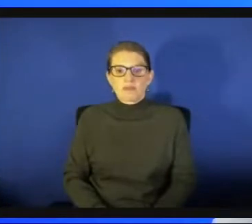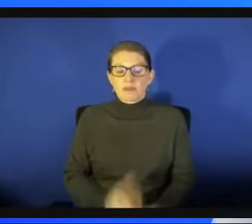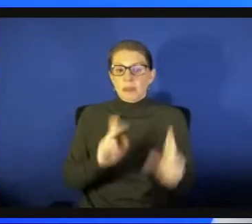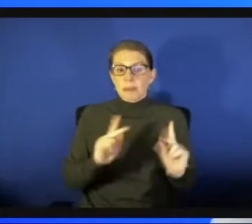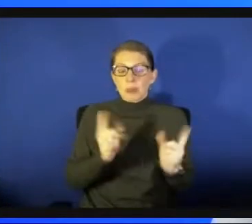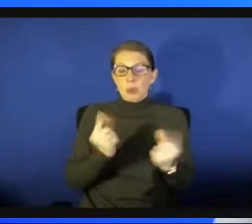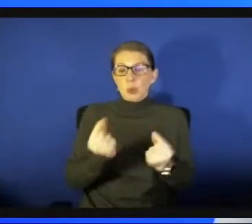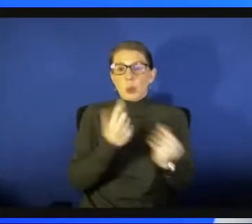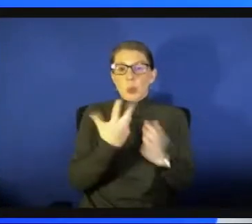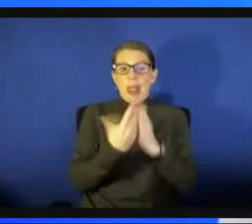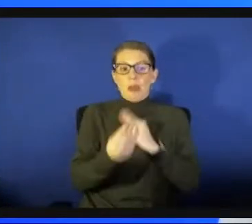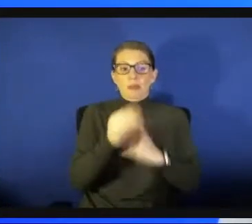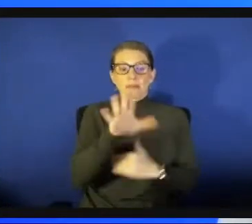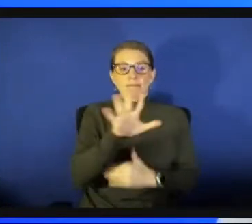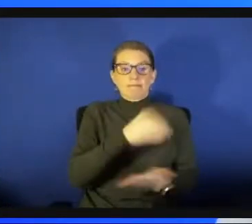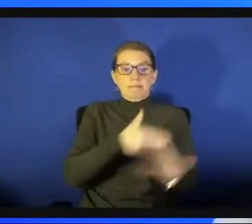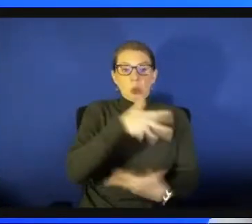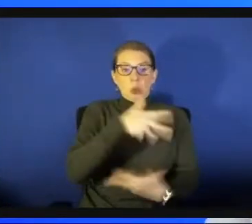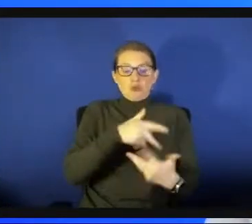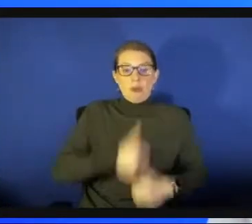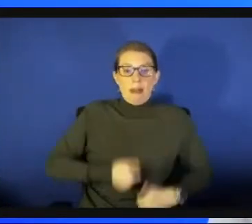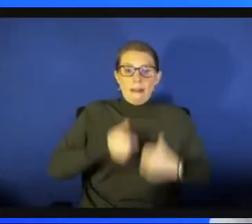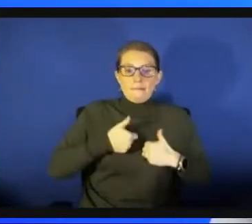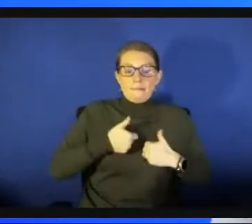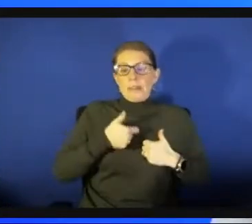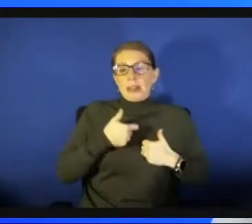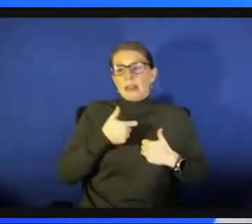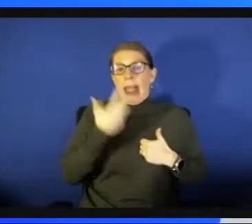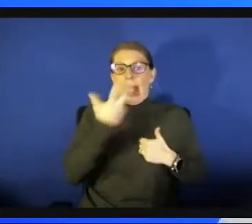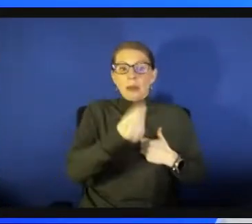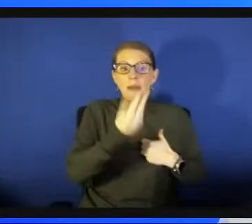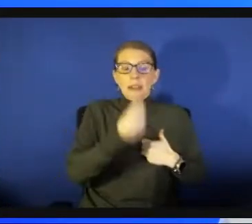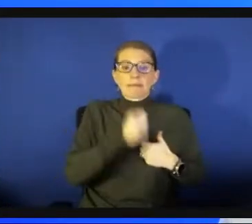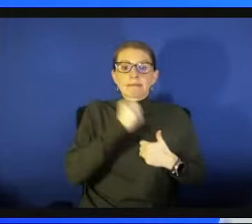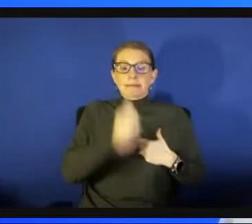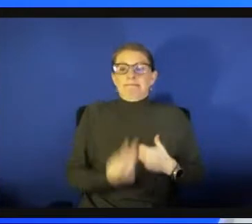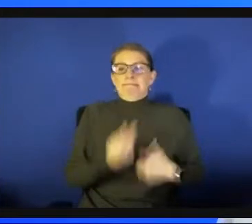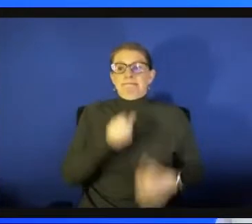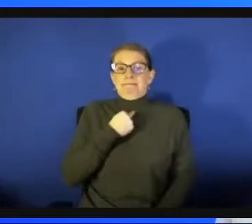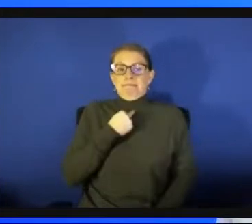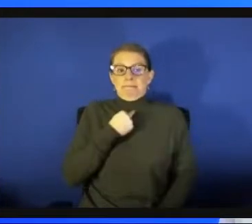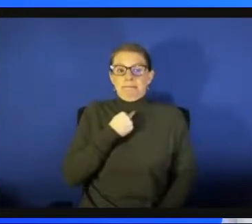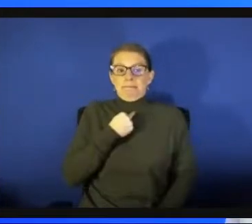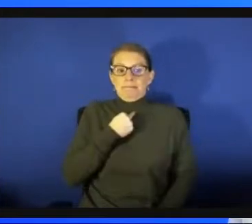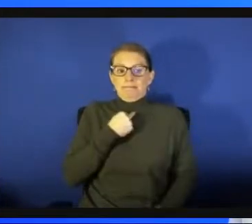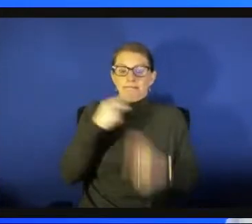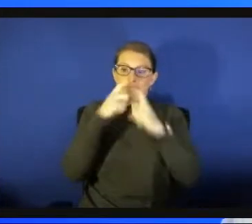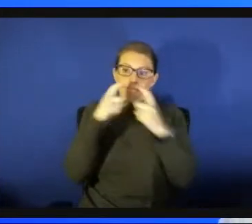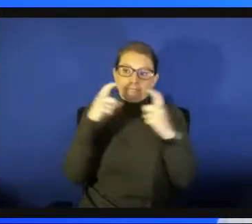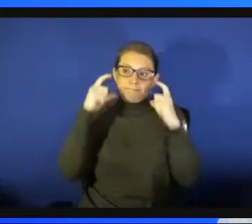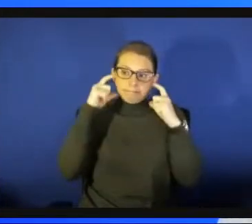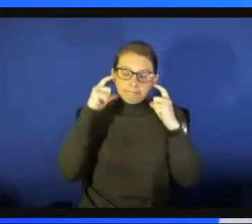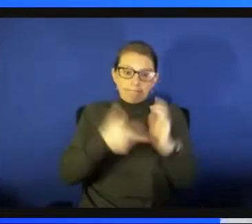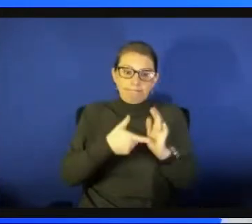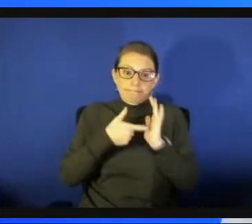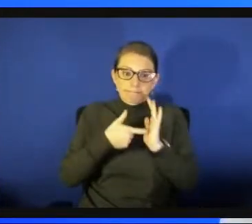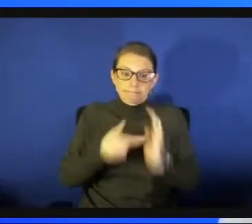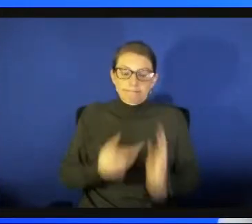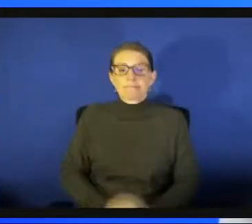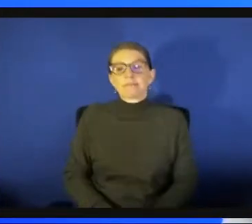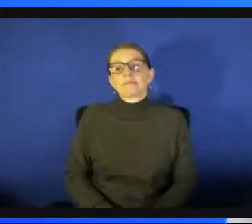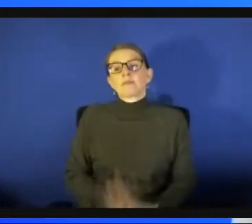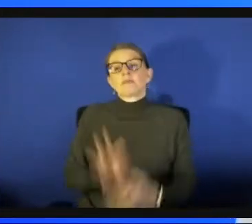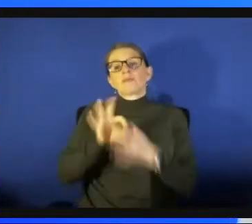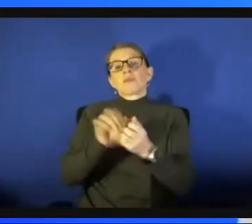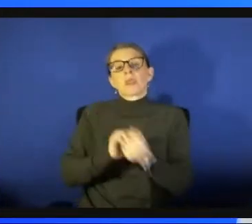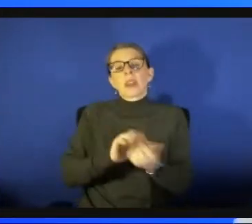social lives, in their personal lives, being out rather than being on restriction, mass. It has to deal with medical capacity. There are